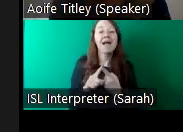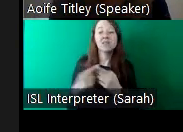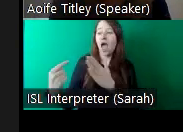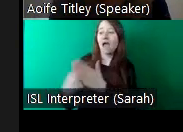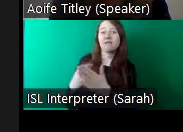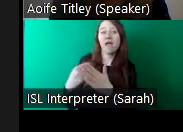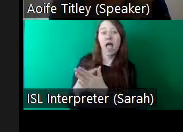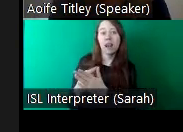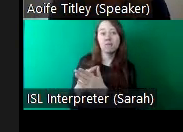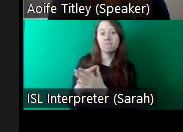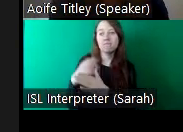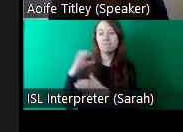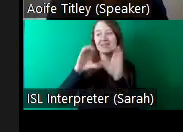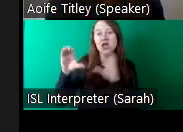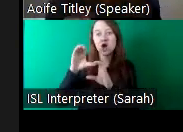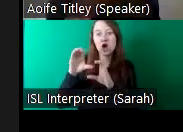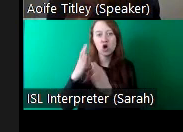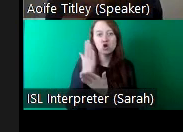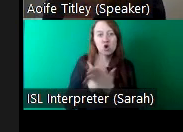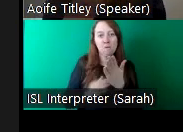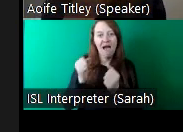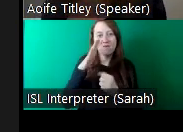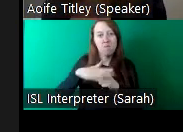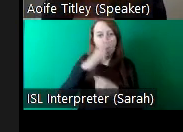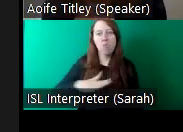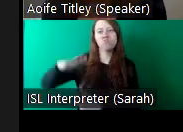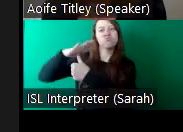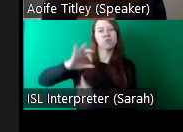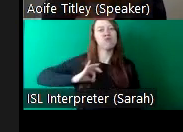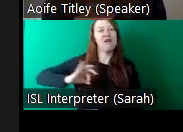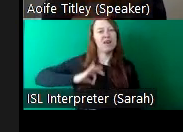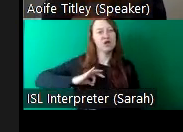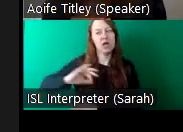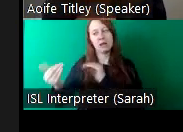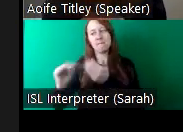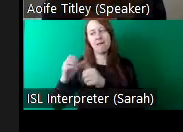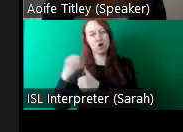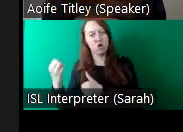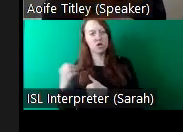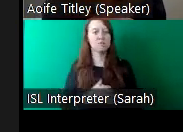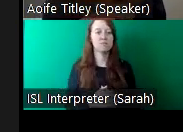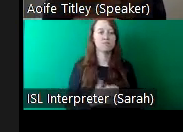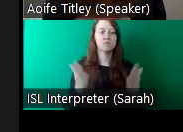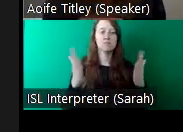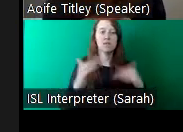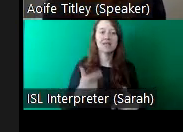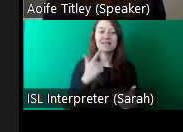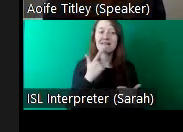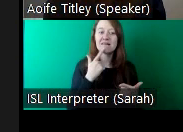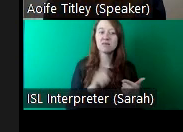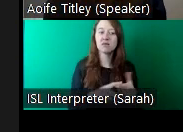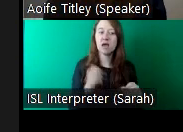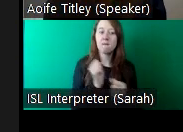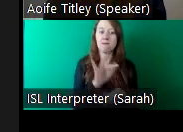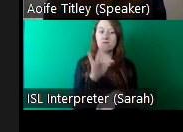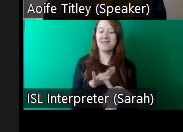privileged at the expense of other people as well. The second tenet there, just around centering stories and counter